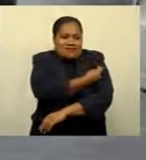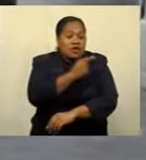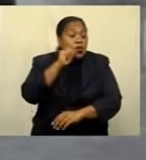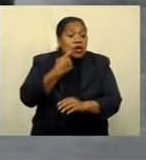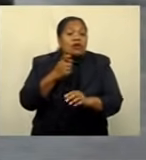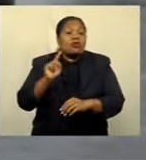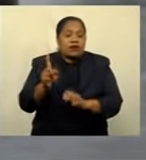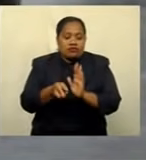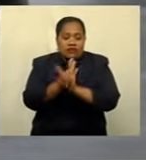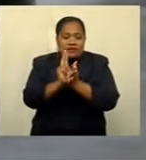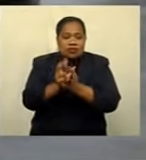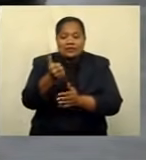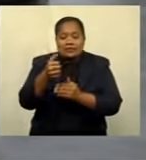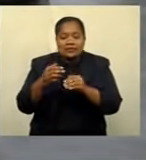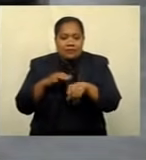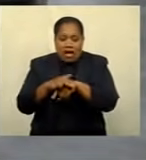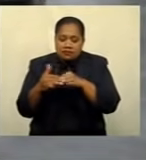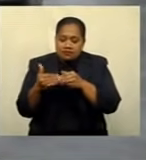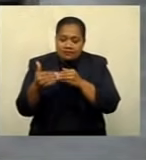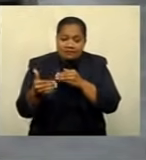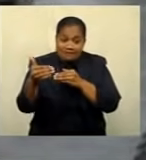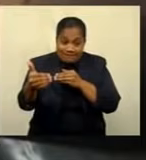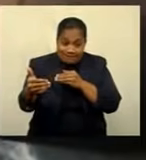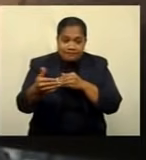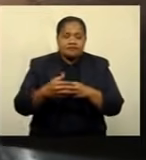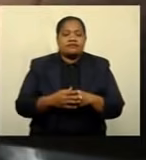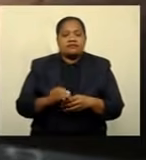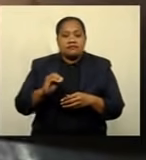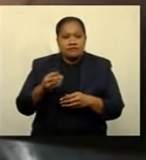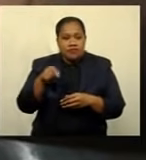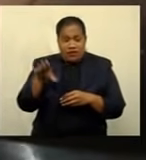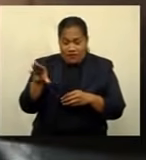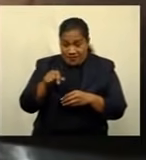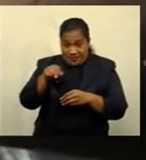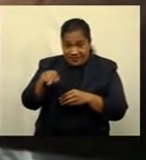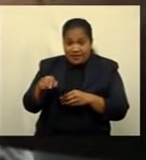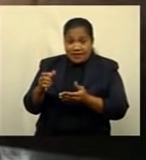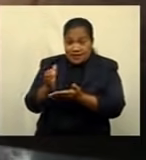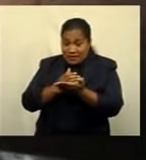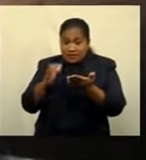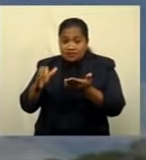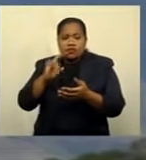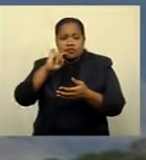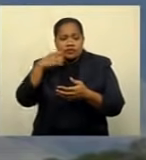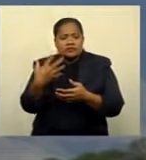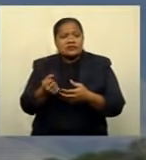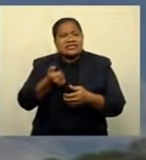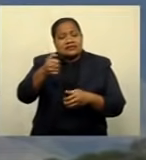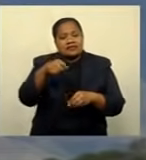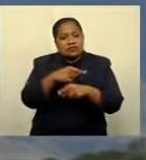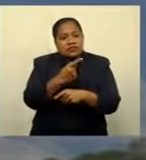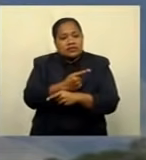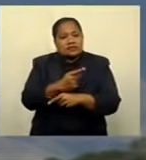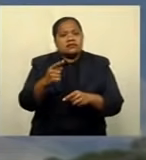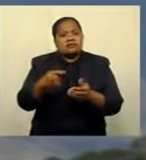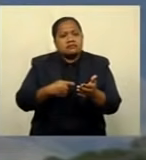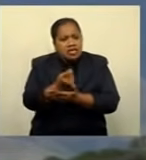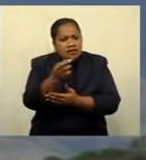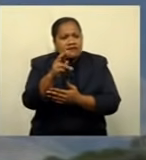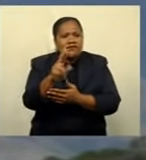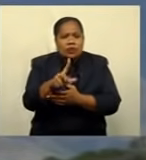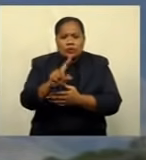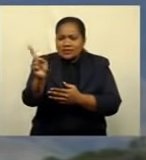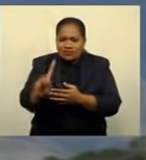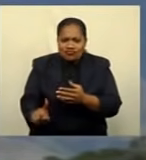months. Apart from this, subsidized domestic customers will get 6 weeks to pay the electricity bill without